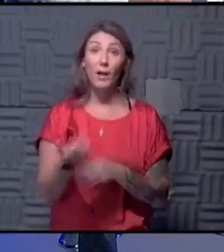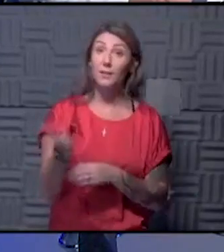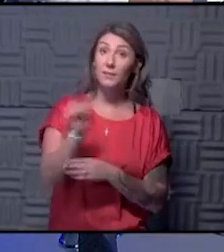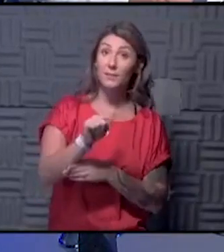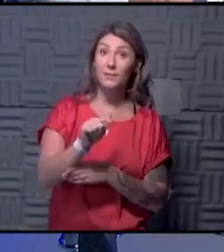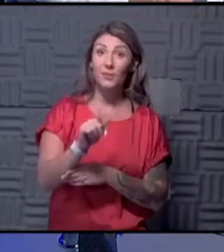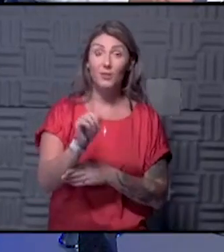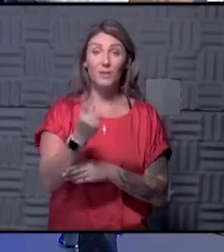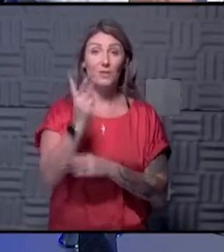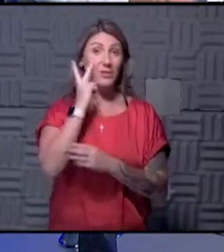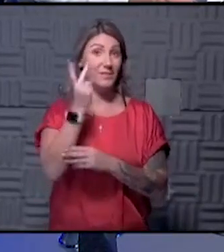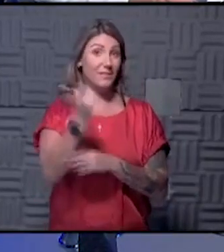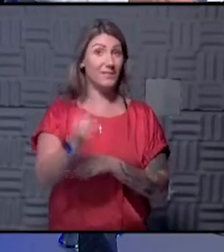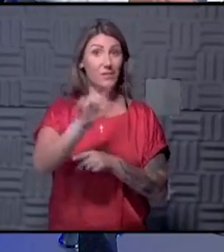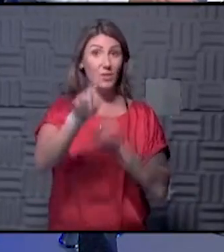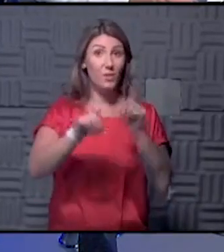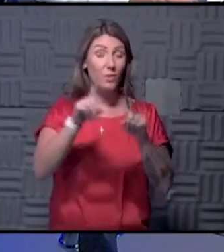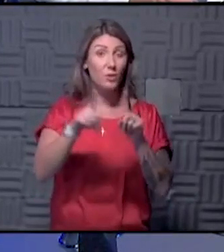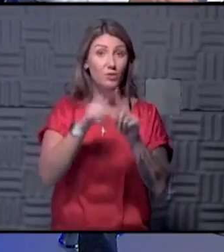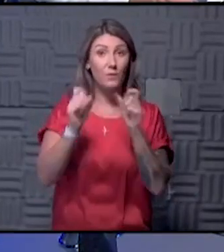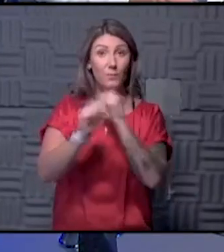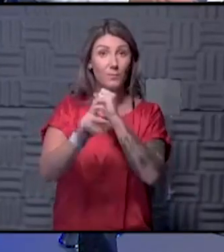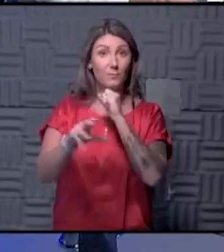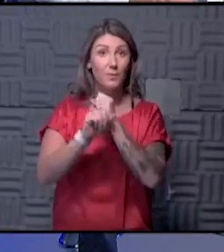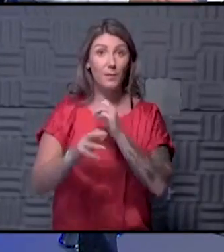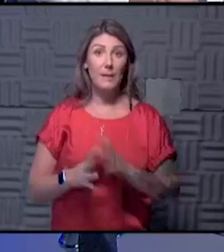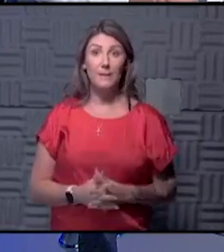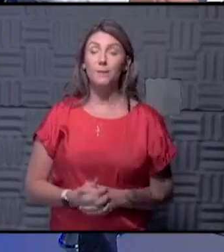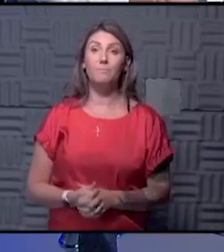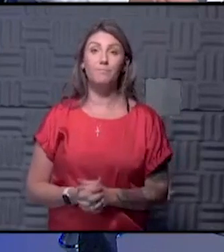and first see if there's any questions that are out there from media.